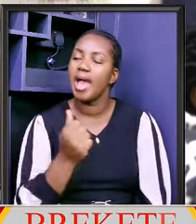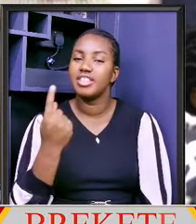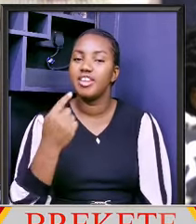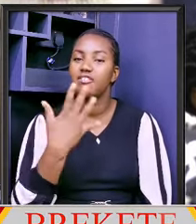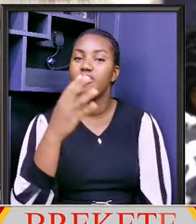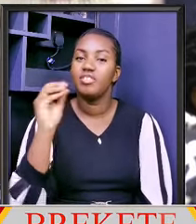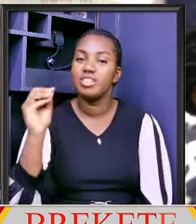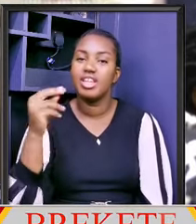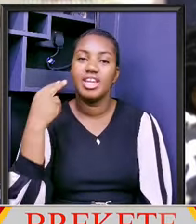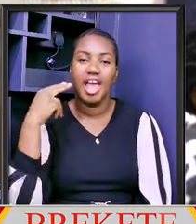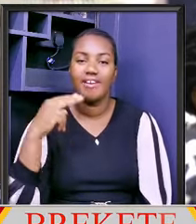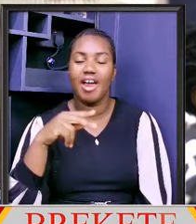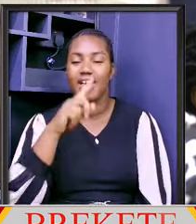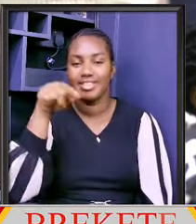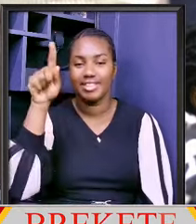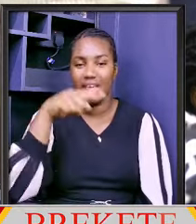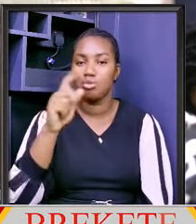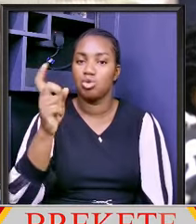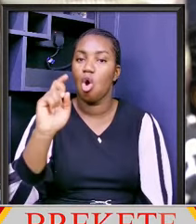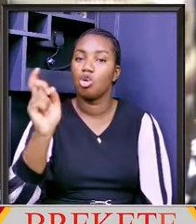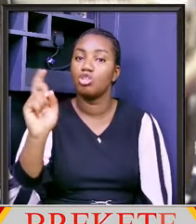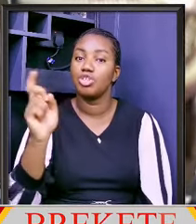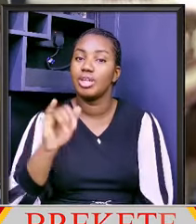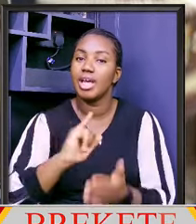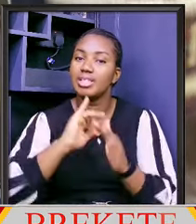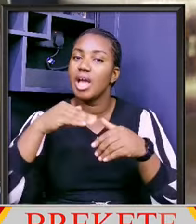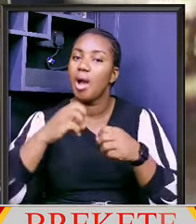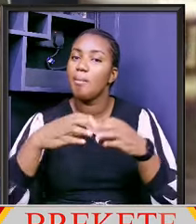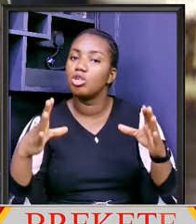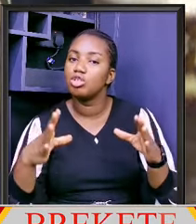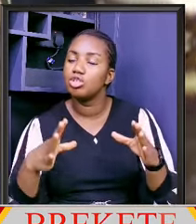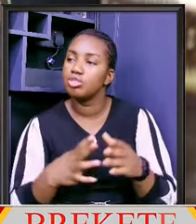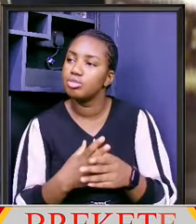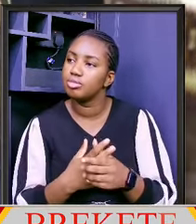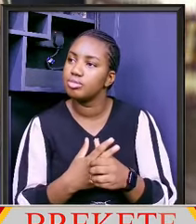50 naira times 100, that's how much?